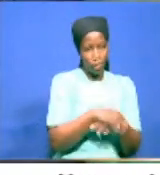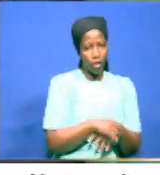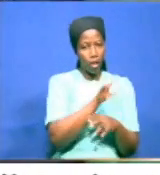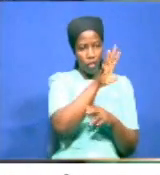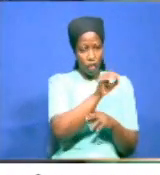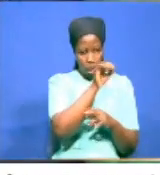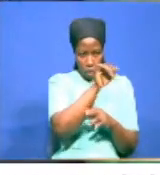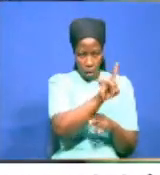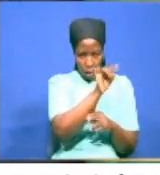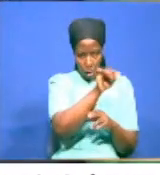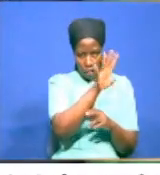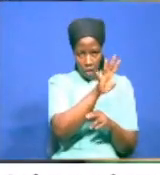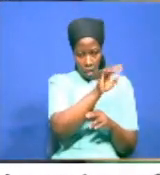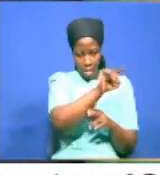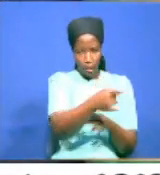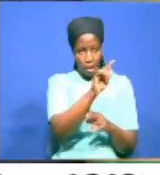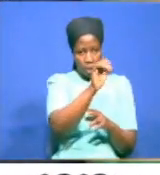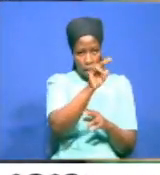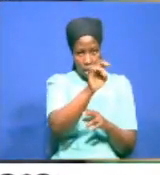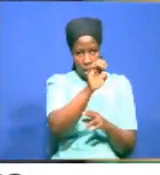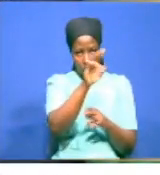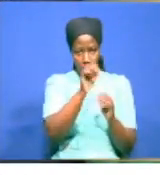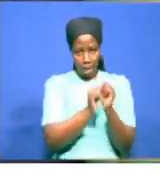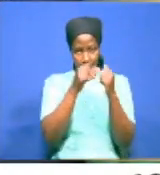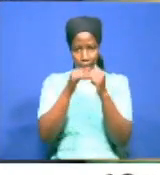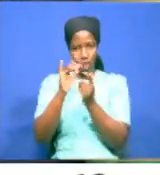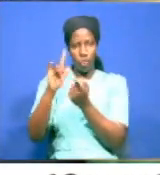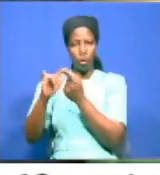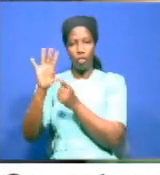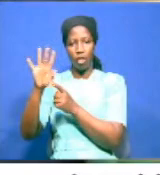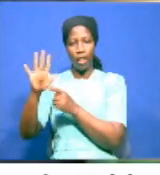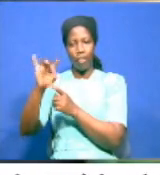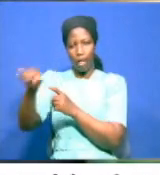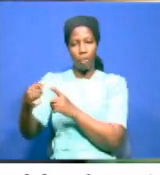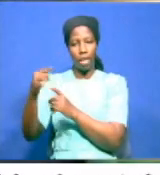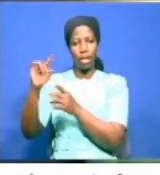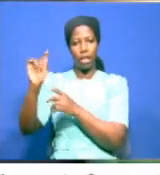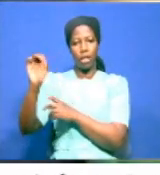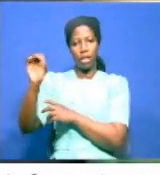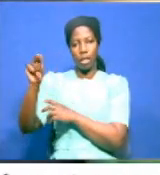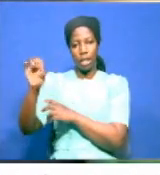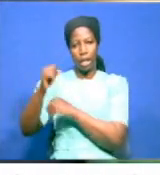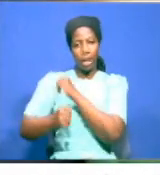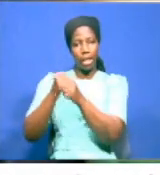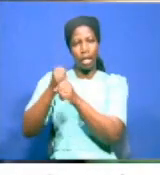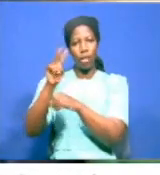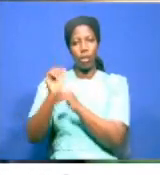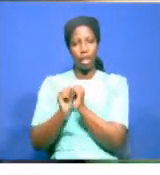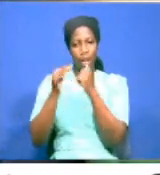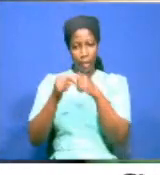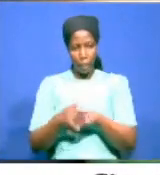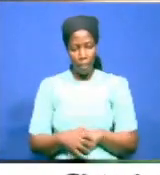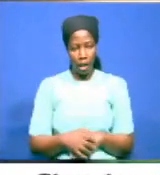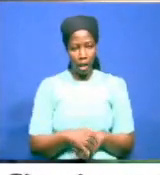41.4 thousand tons in 2018 to 45,000 tons in 2019. However,